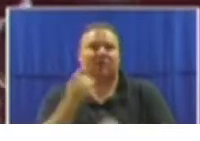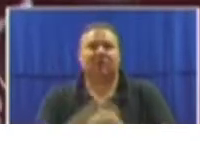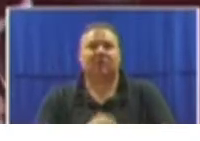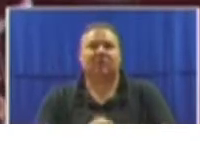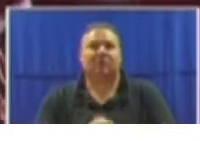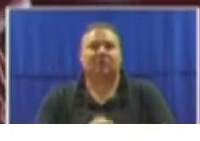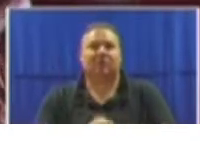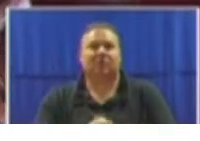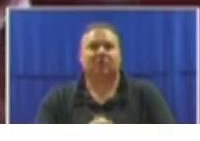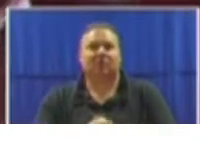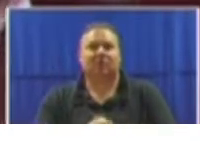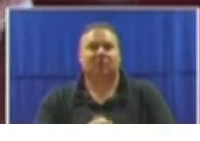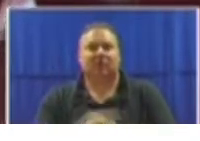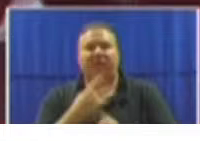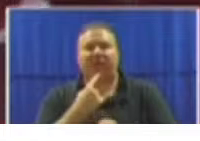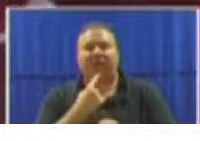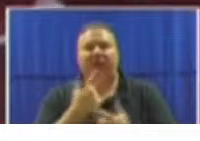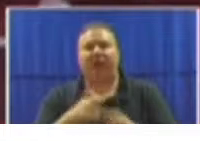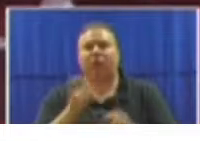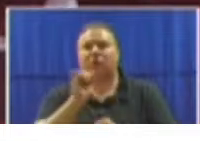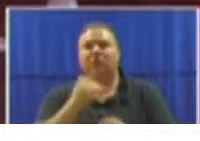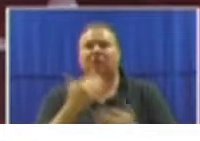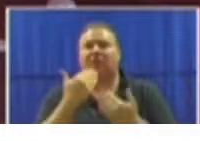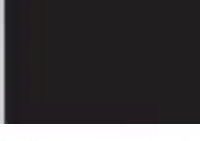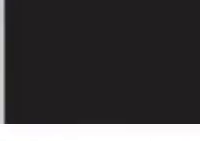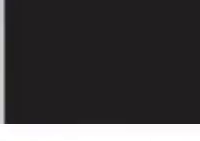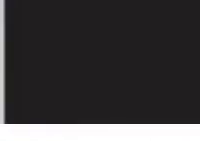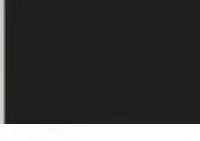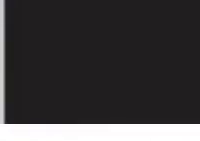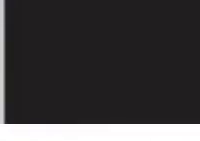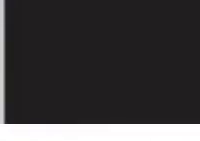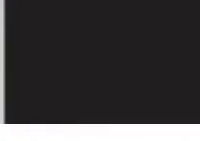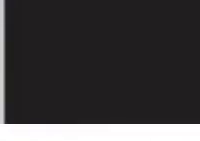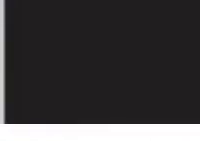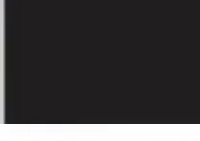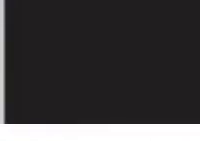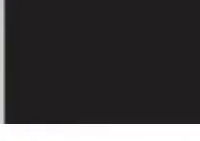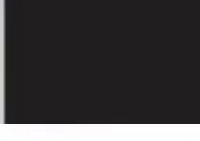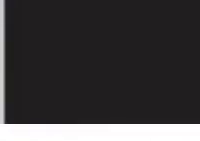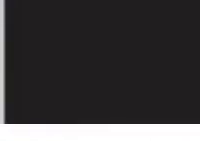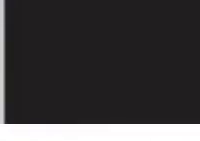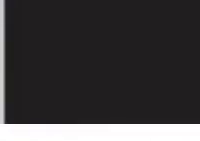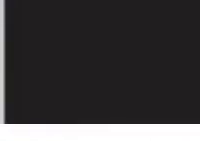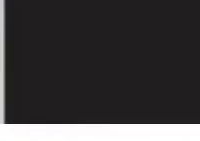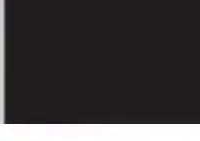mandla ninawo. I thank you. You have no substance.